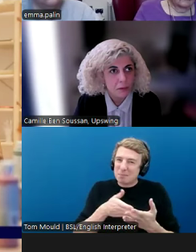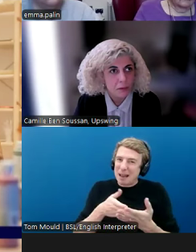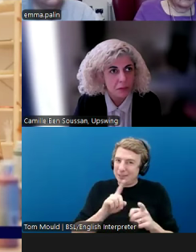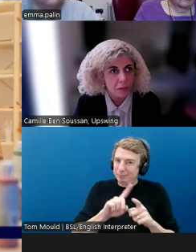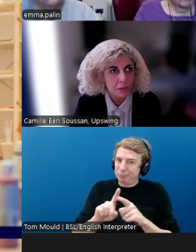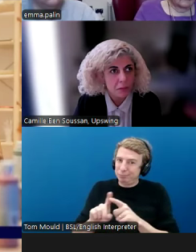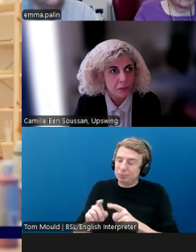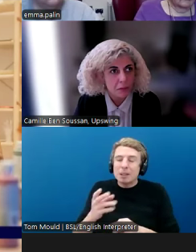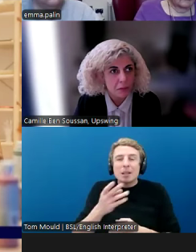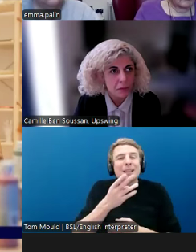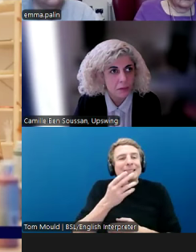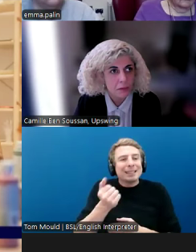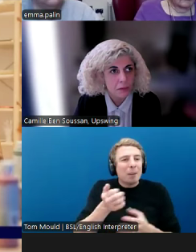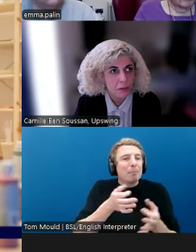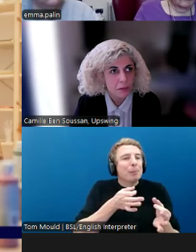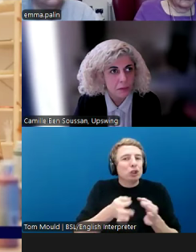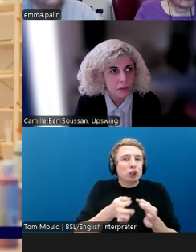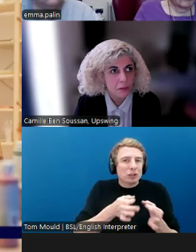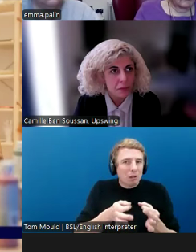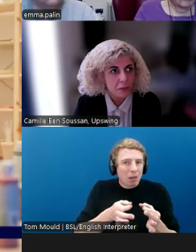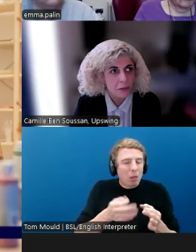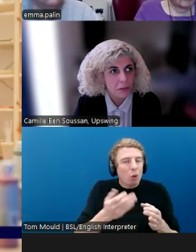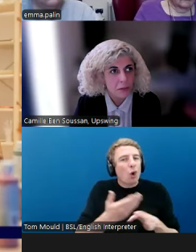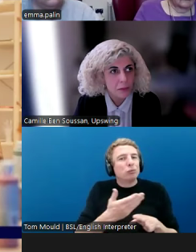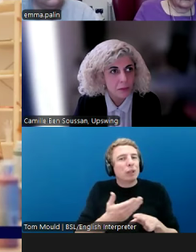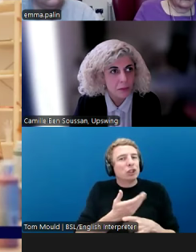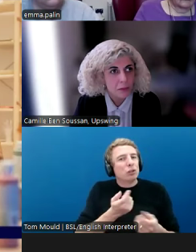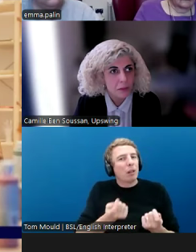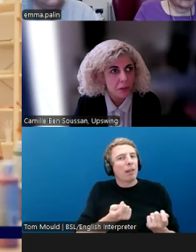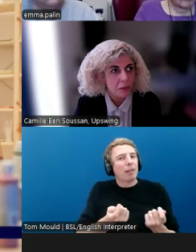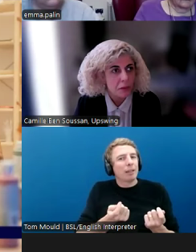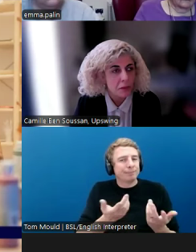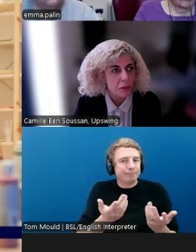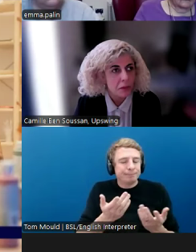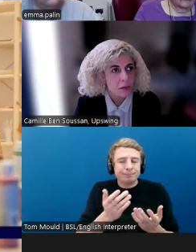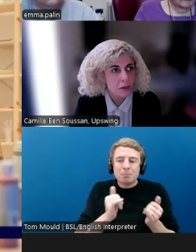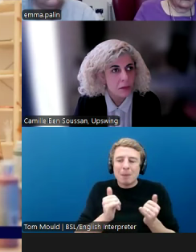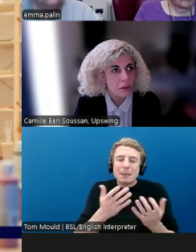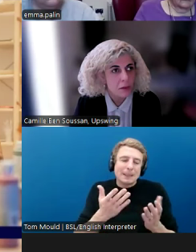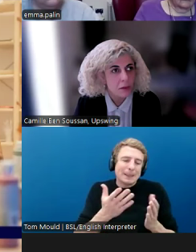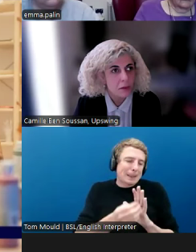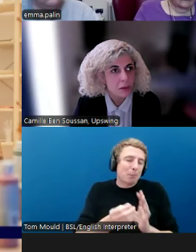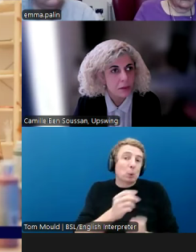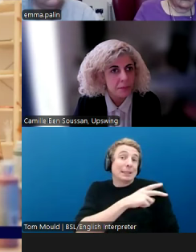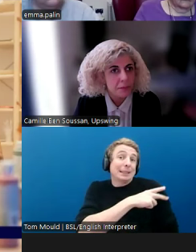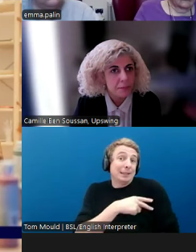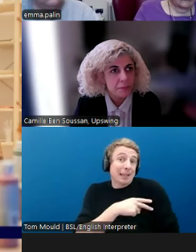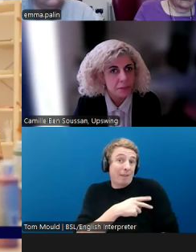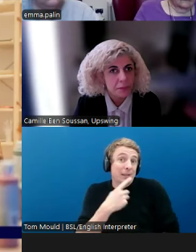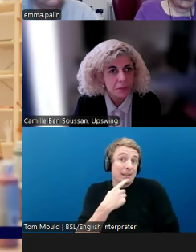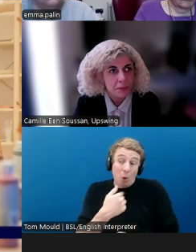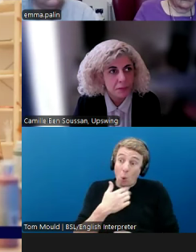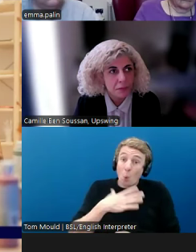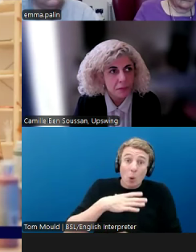logistical or operational. So, for example, staff will often tell us they want to run sessions, they want to run art sessions, but maybe